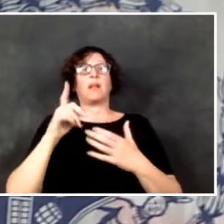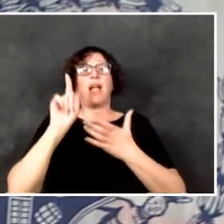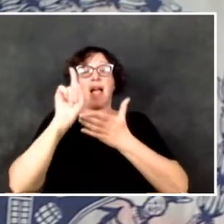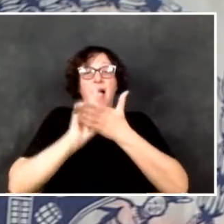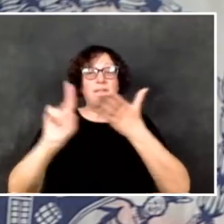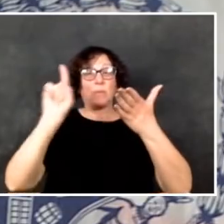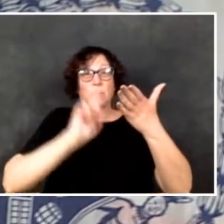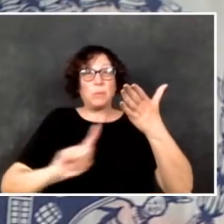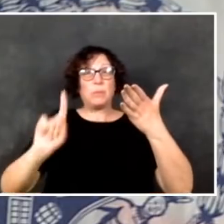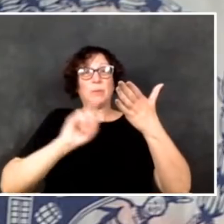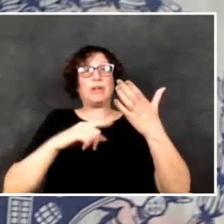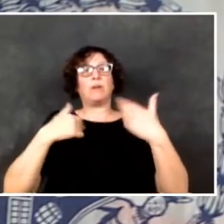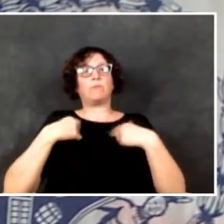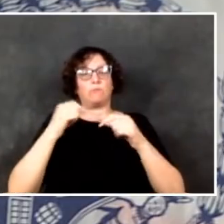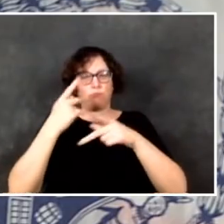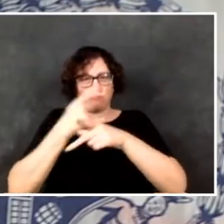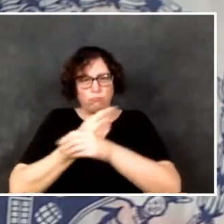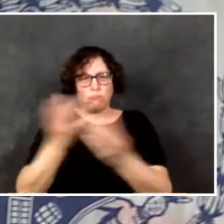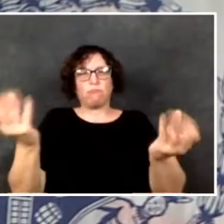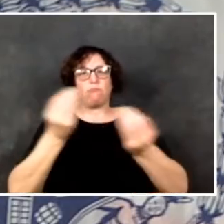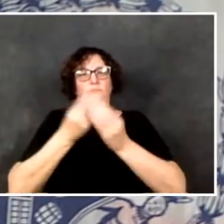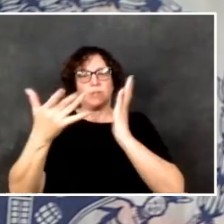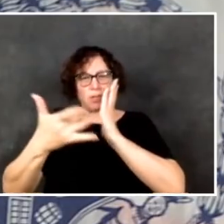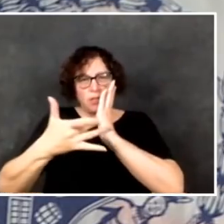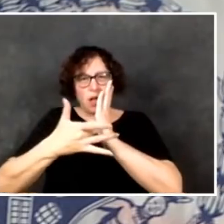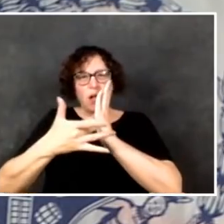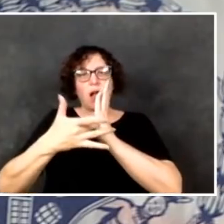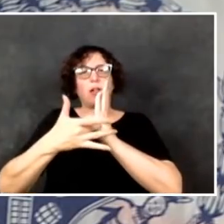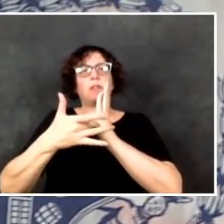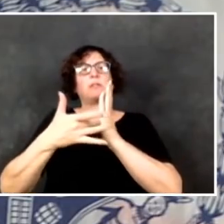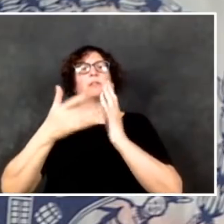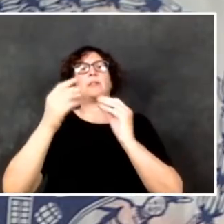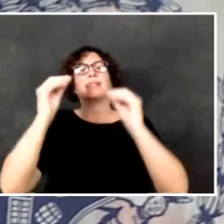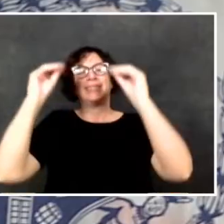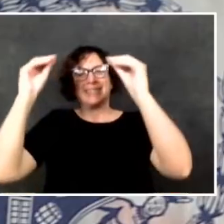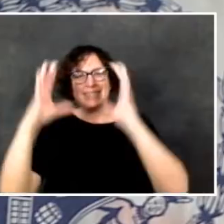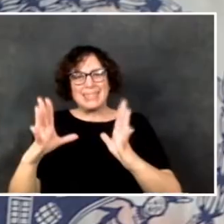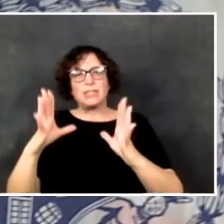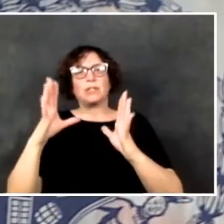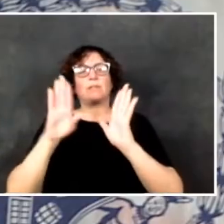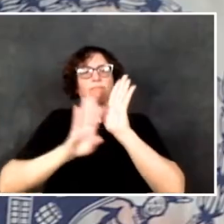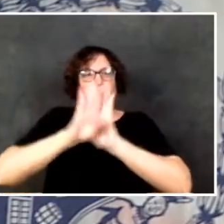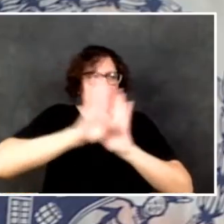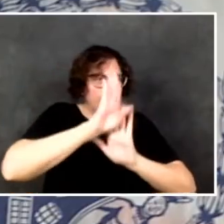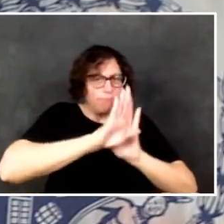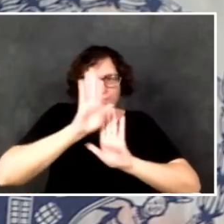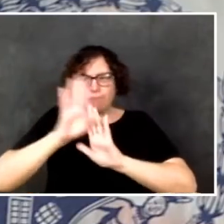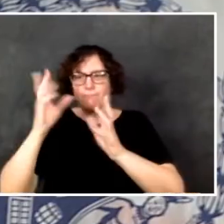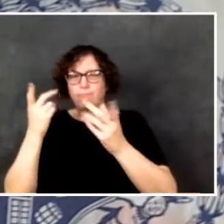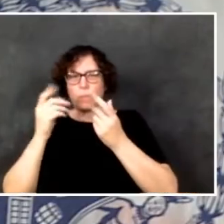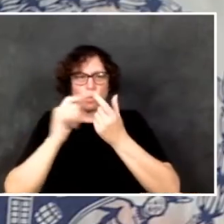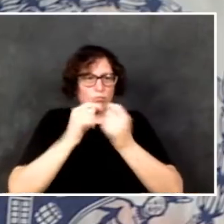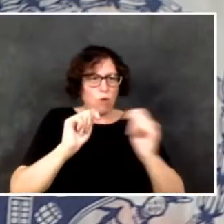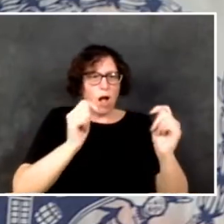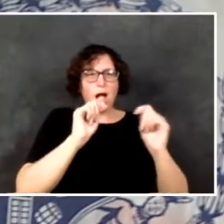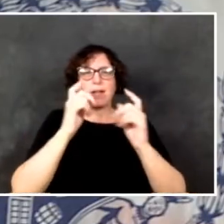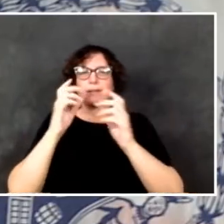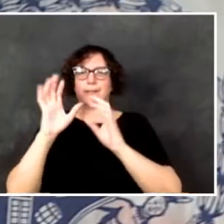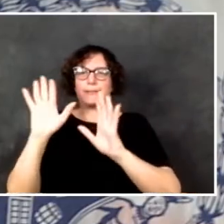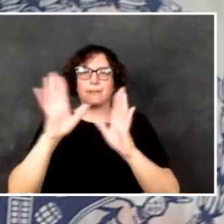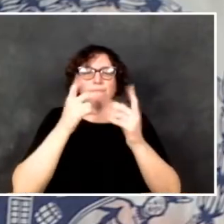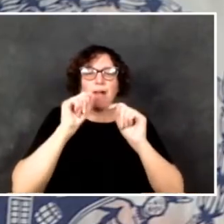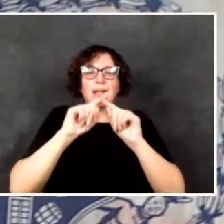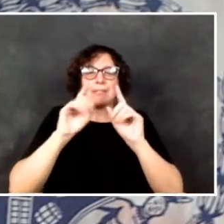to work with their kids, connect with their kids. We need to take another big jump in terms of working with not just